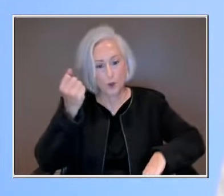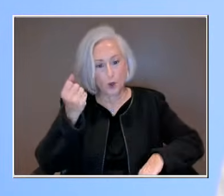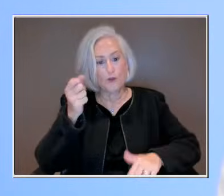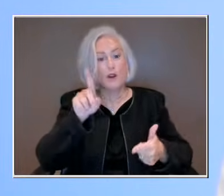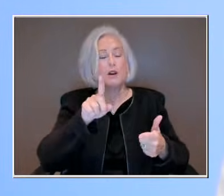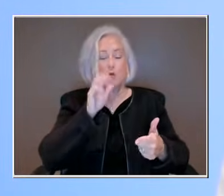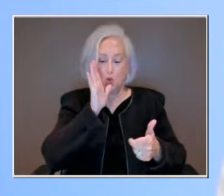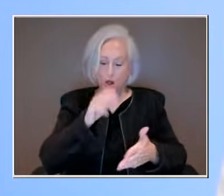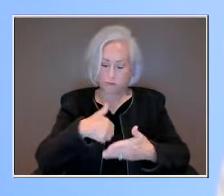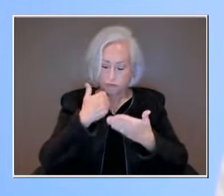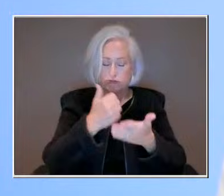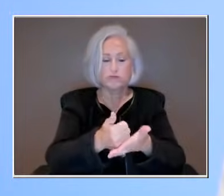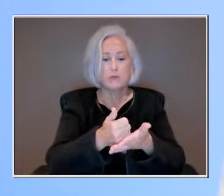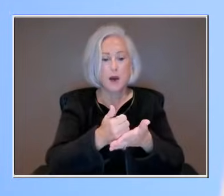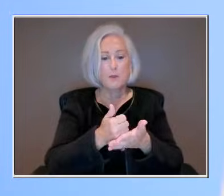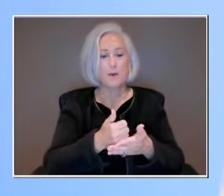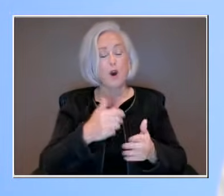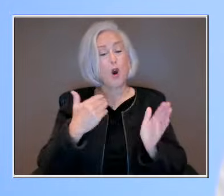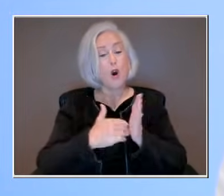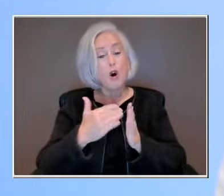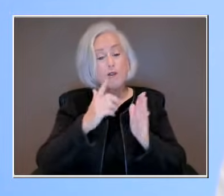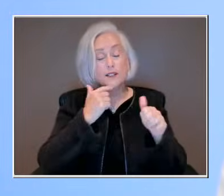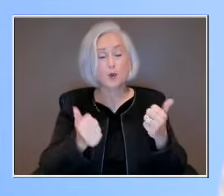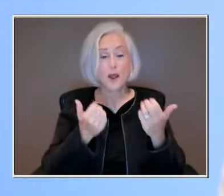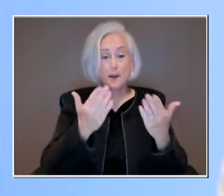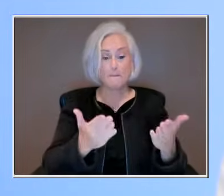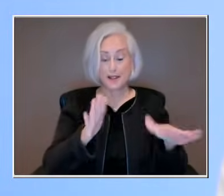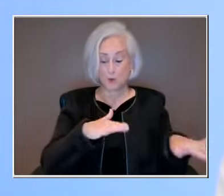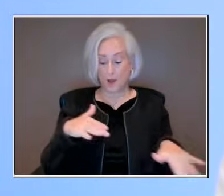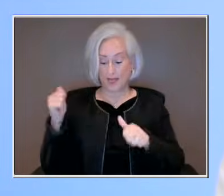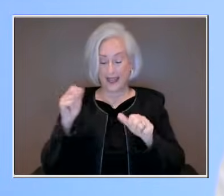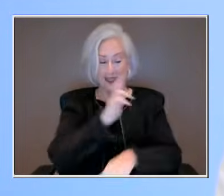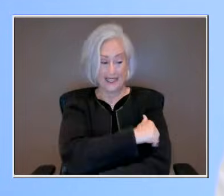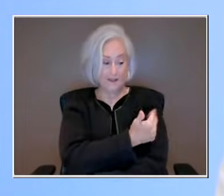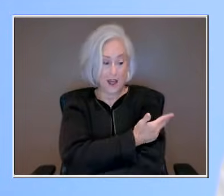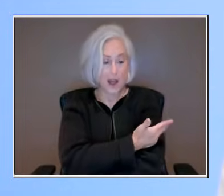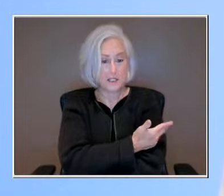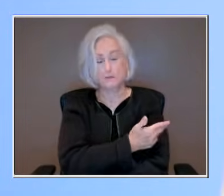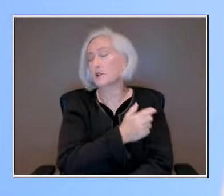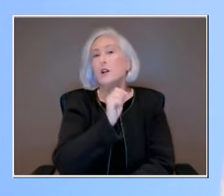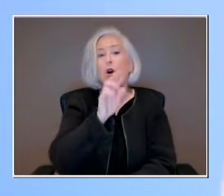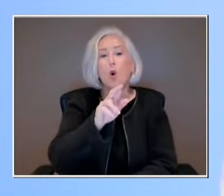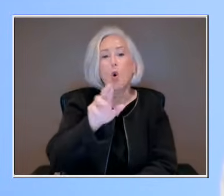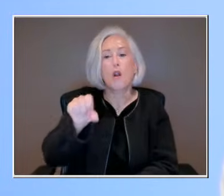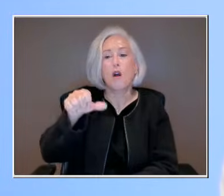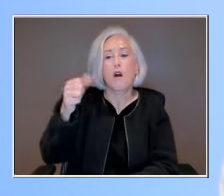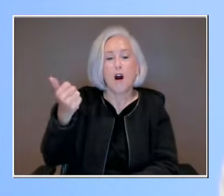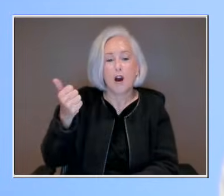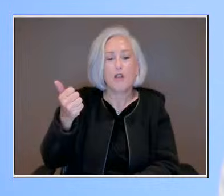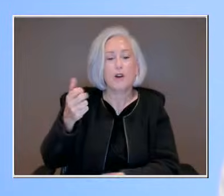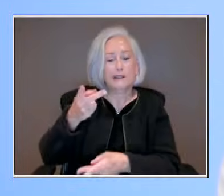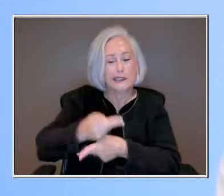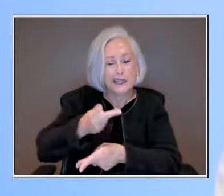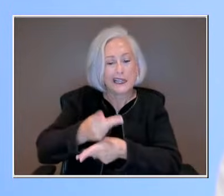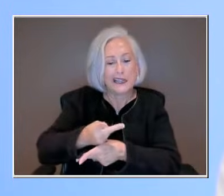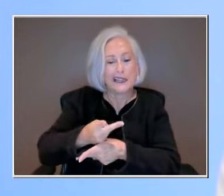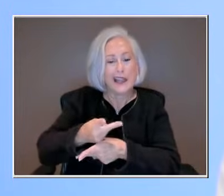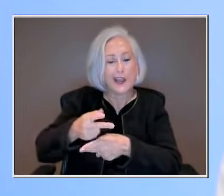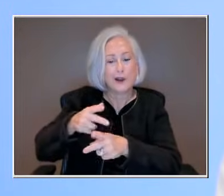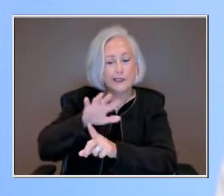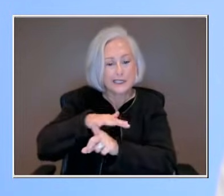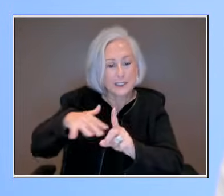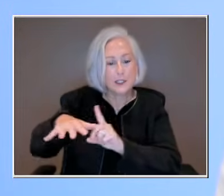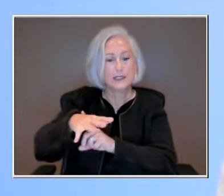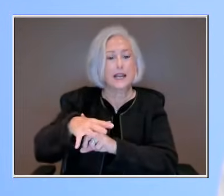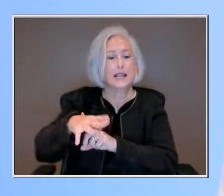And we often recommend also when they leave the hospital or if they're in an alternative care setting to go ahead and incorporate those things. So